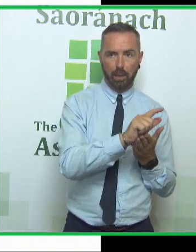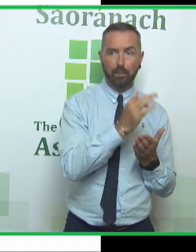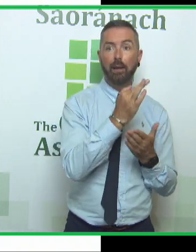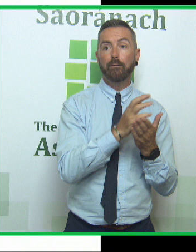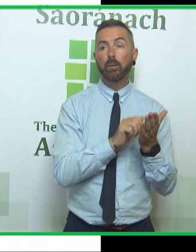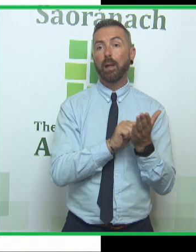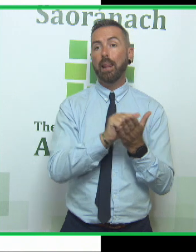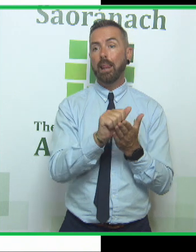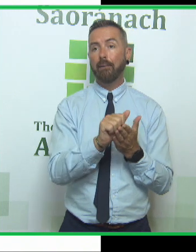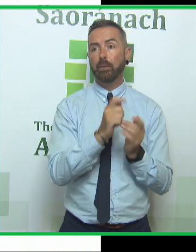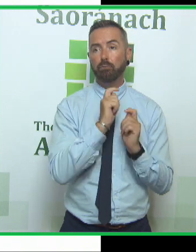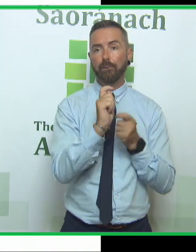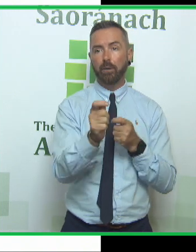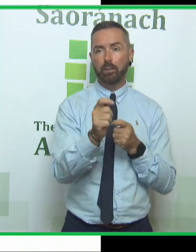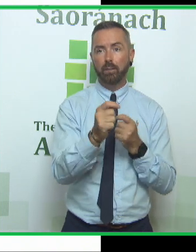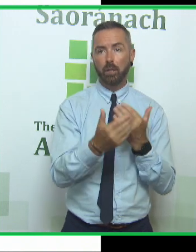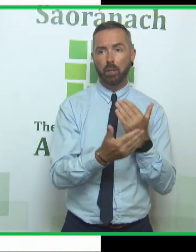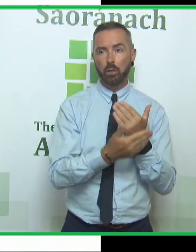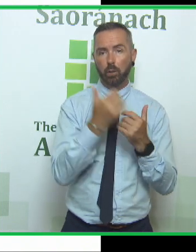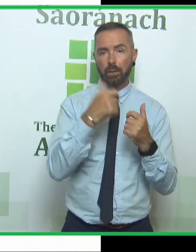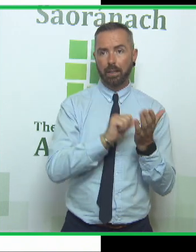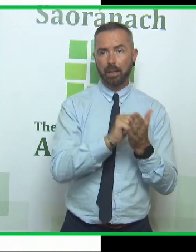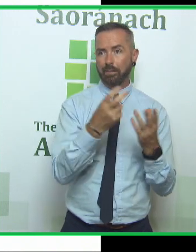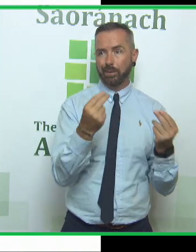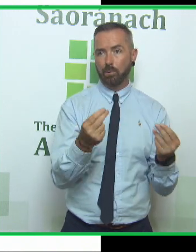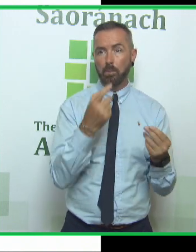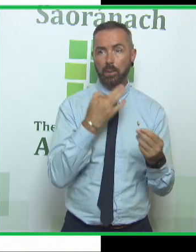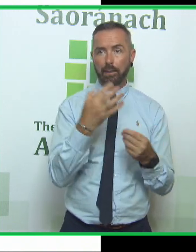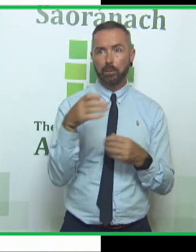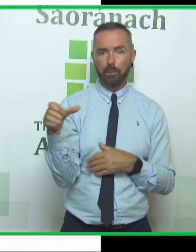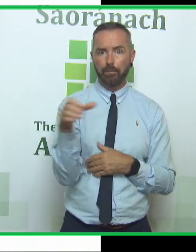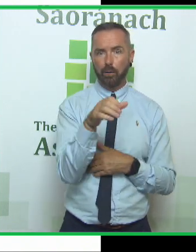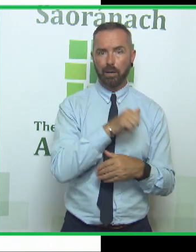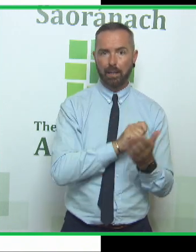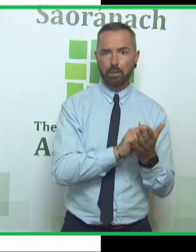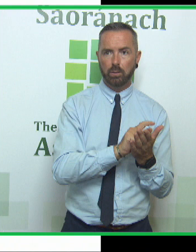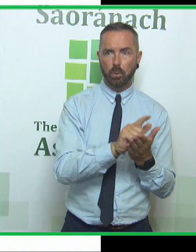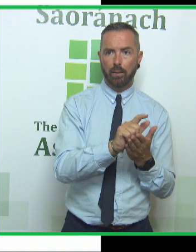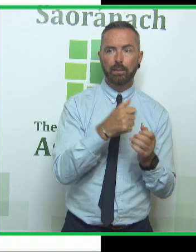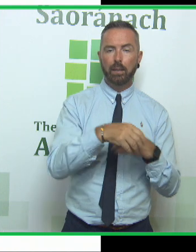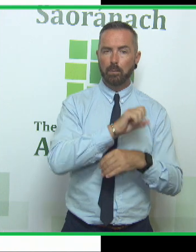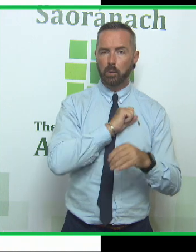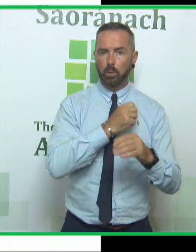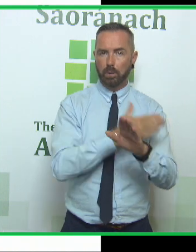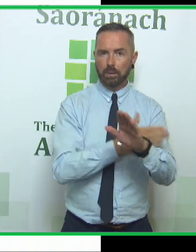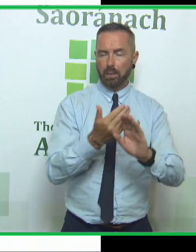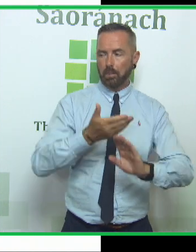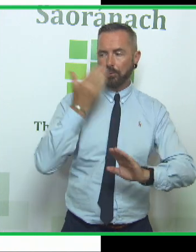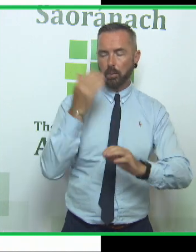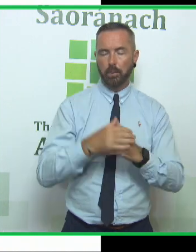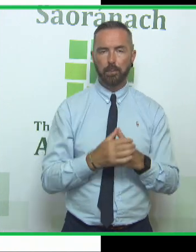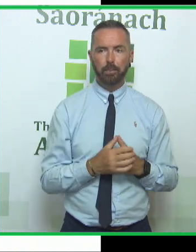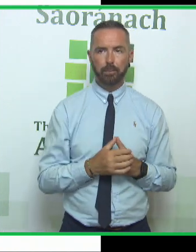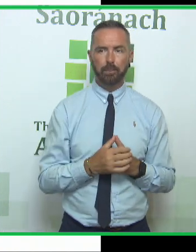over the years. We've not had anybody younger than that. But if they're referred to us at 12, you can be sure their drug use started at an earlier stage.